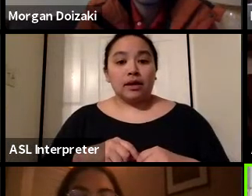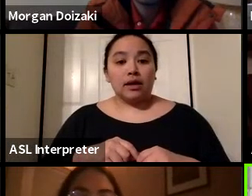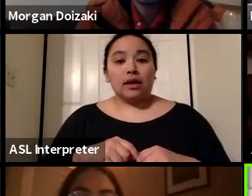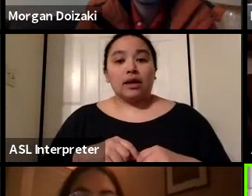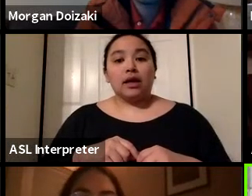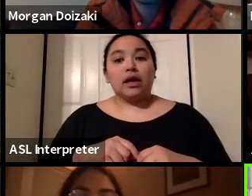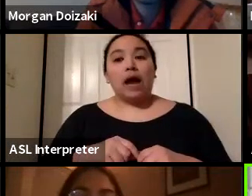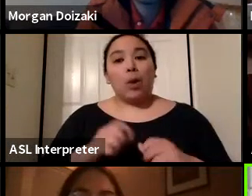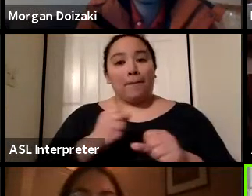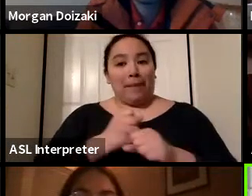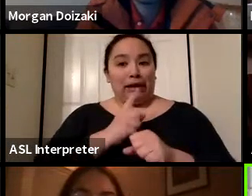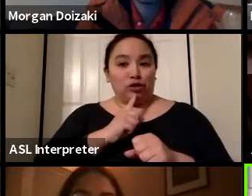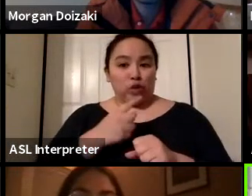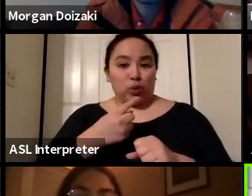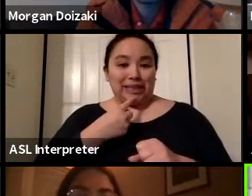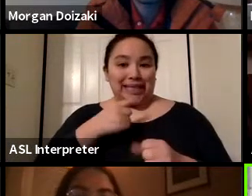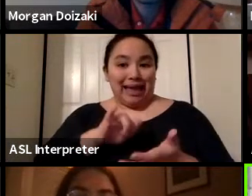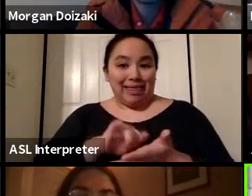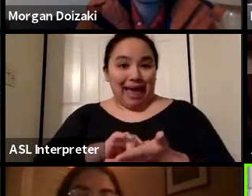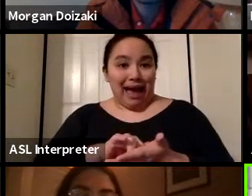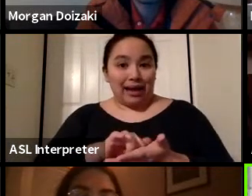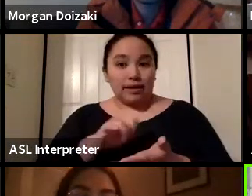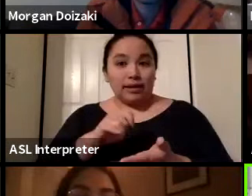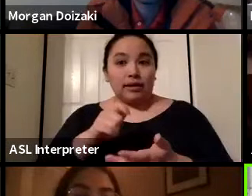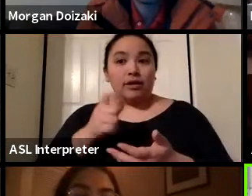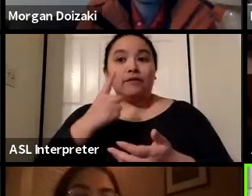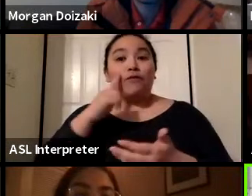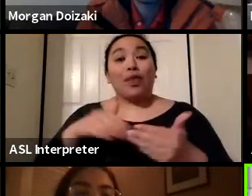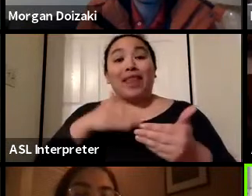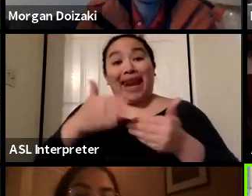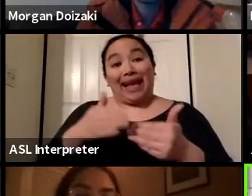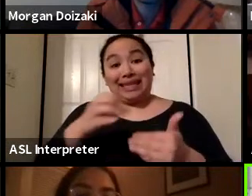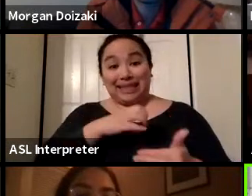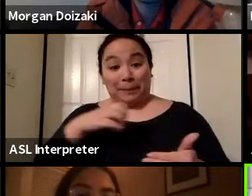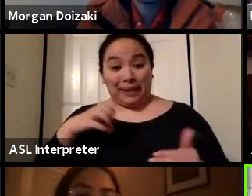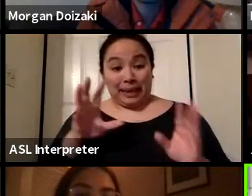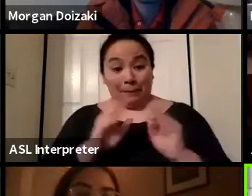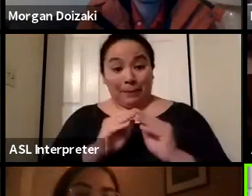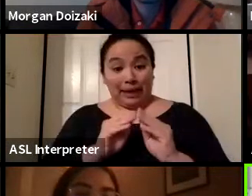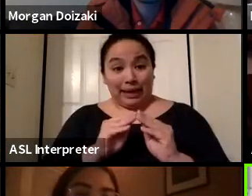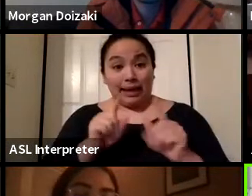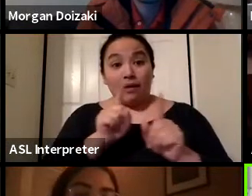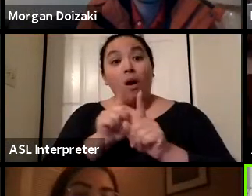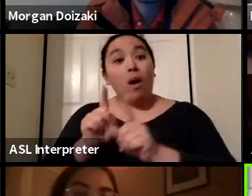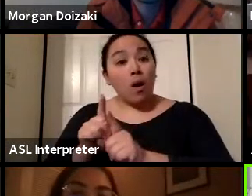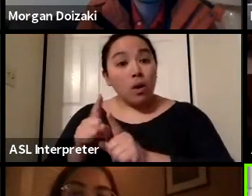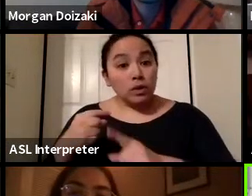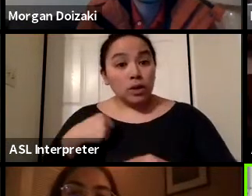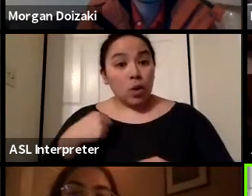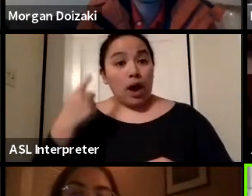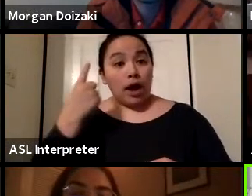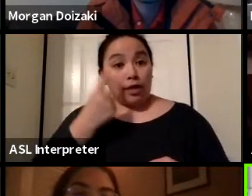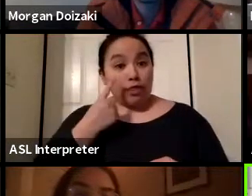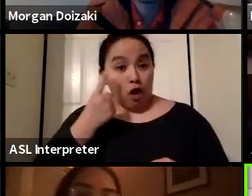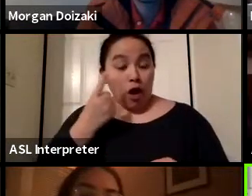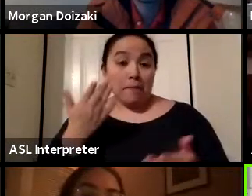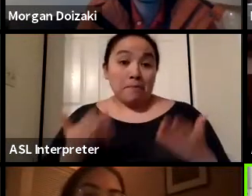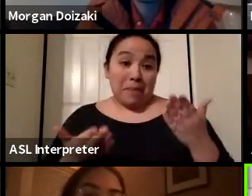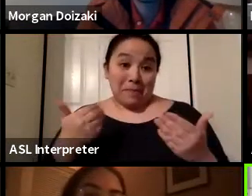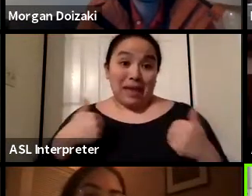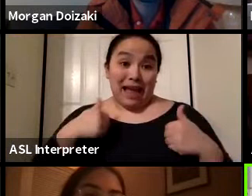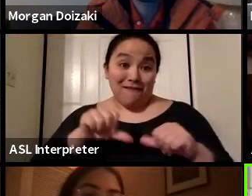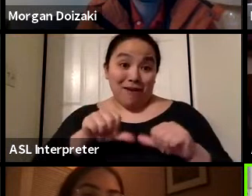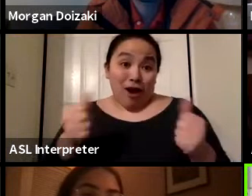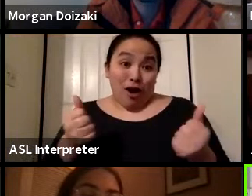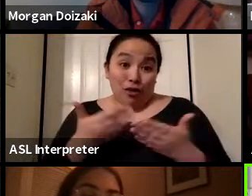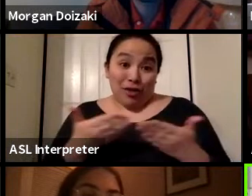that on the record for our next committee meeting. I also thought that maybe there are other things that maybe